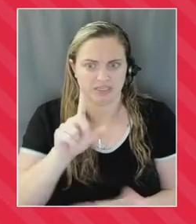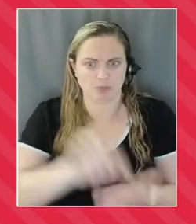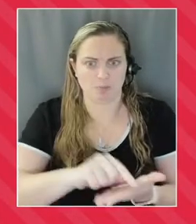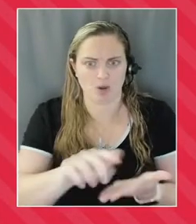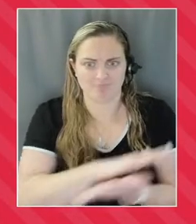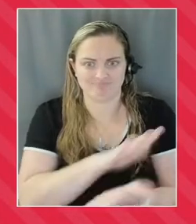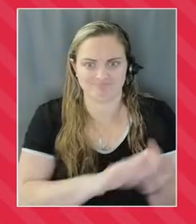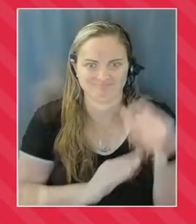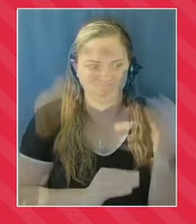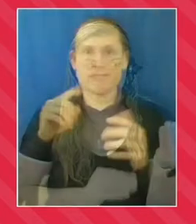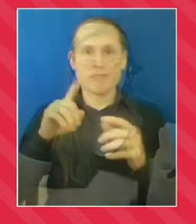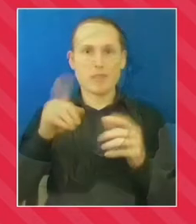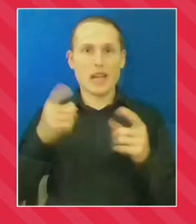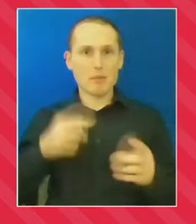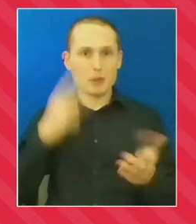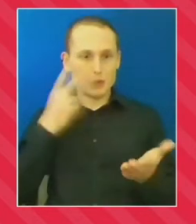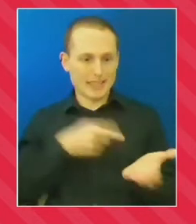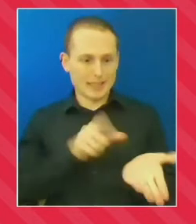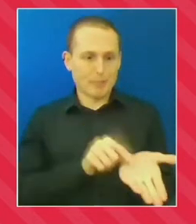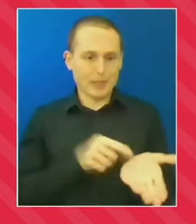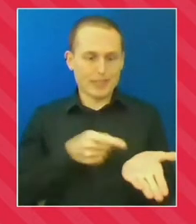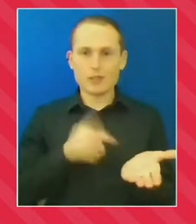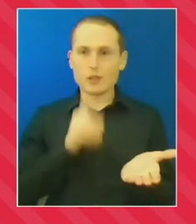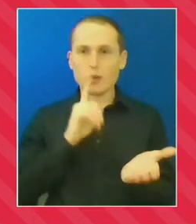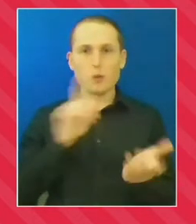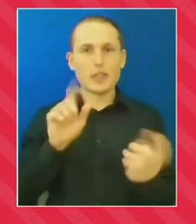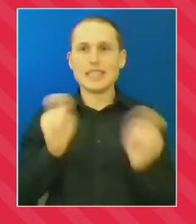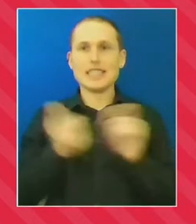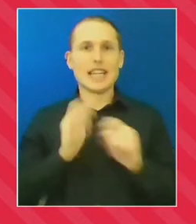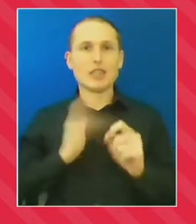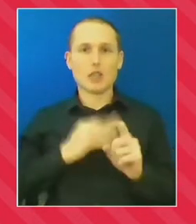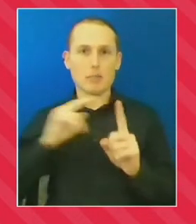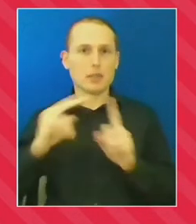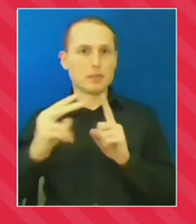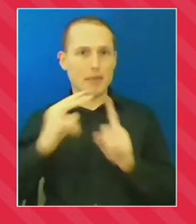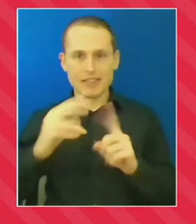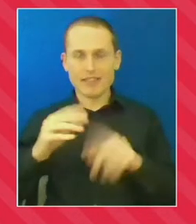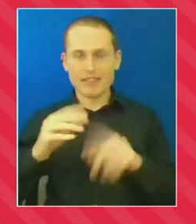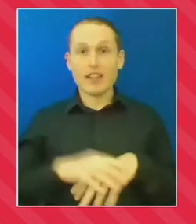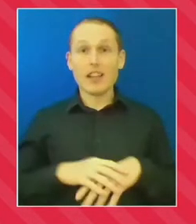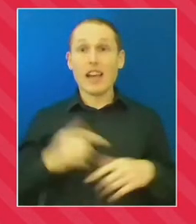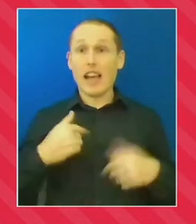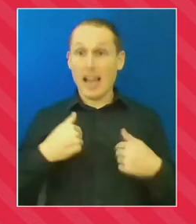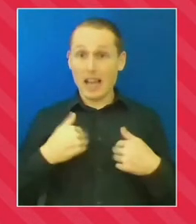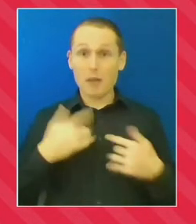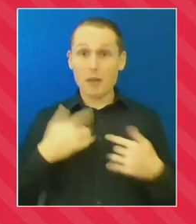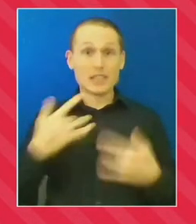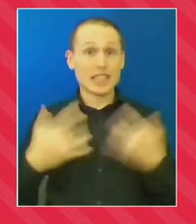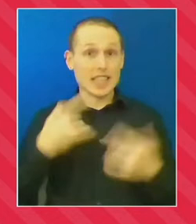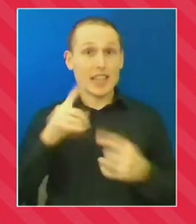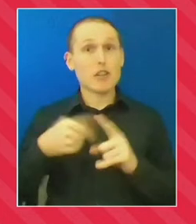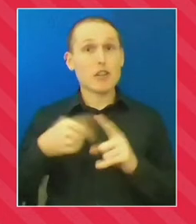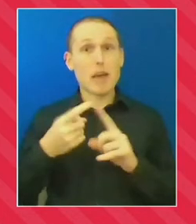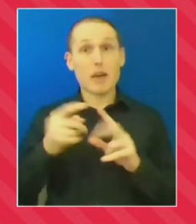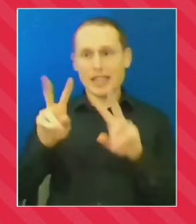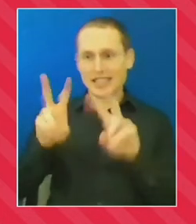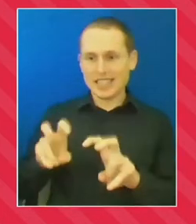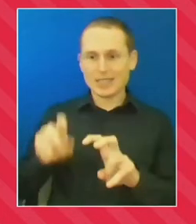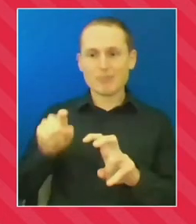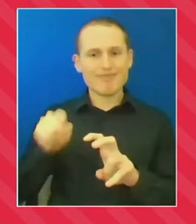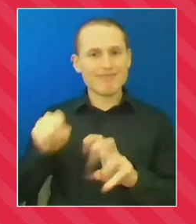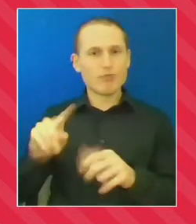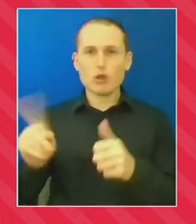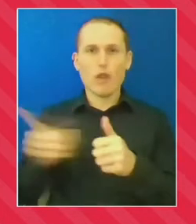it was a game changer for us. I was excited about the assessment because it was the first ever